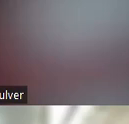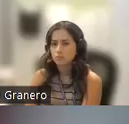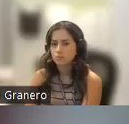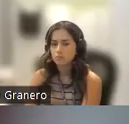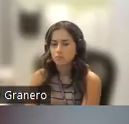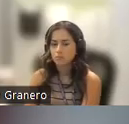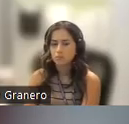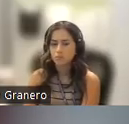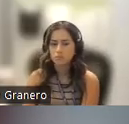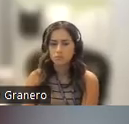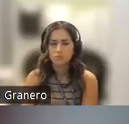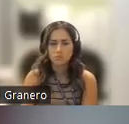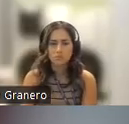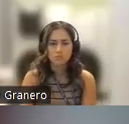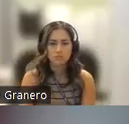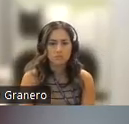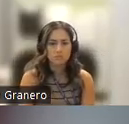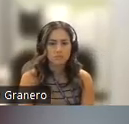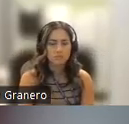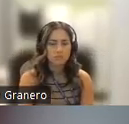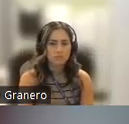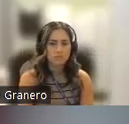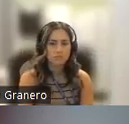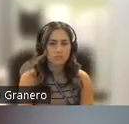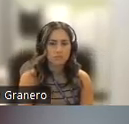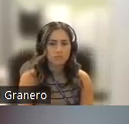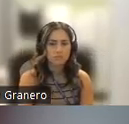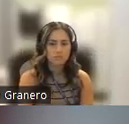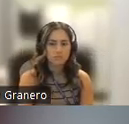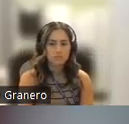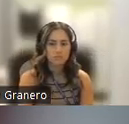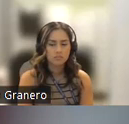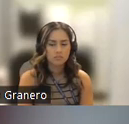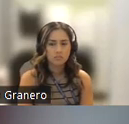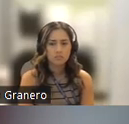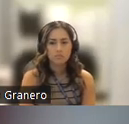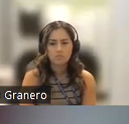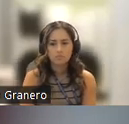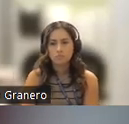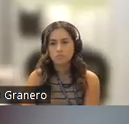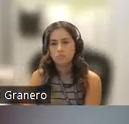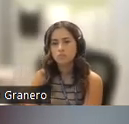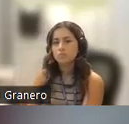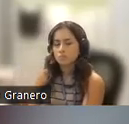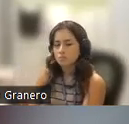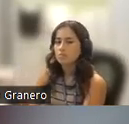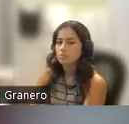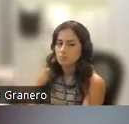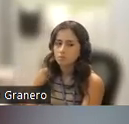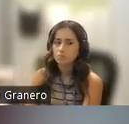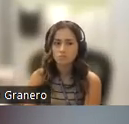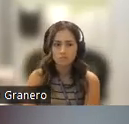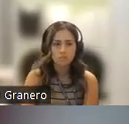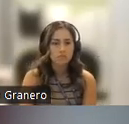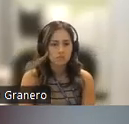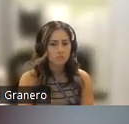Sorry, Rob, you're on mute. Sorry about that. Of course, this video was offensive. It was done 57 years